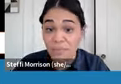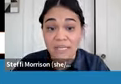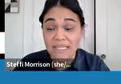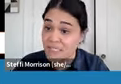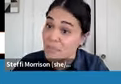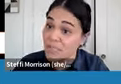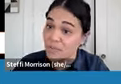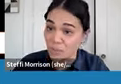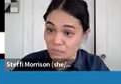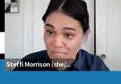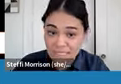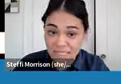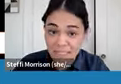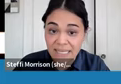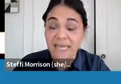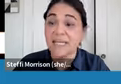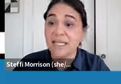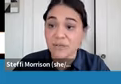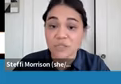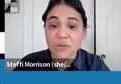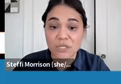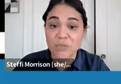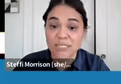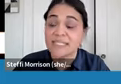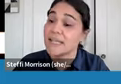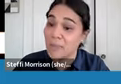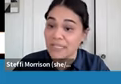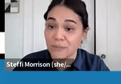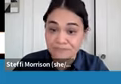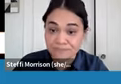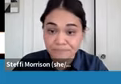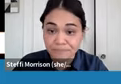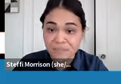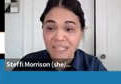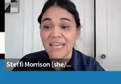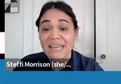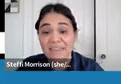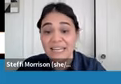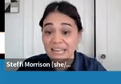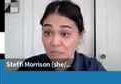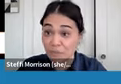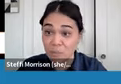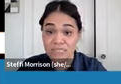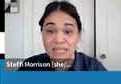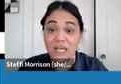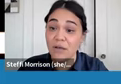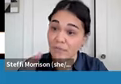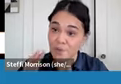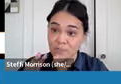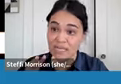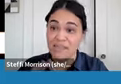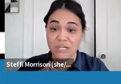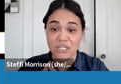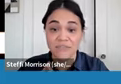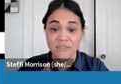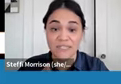had made accessibility improvements and another 22% said they plan to. And that 84% of